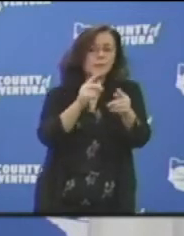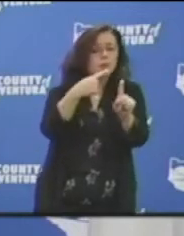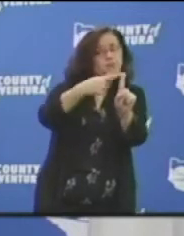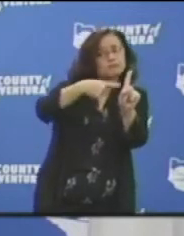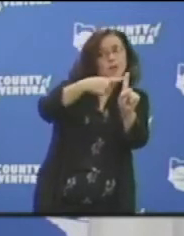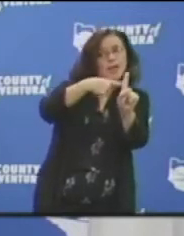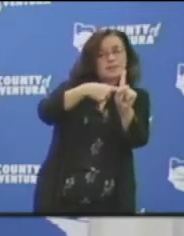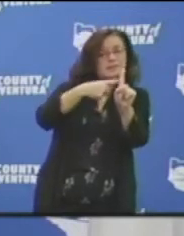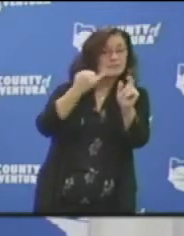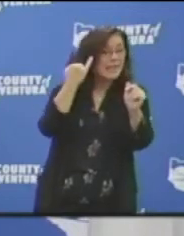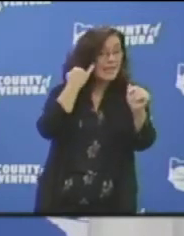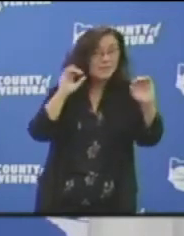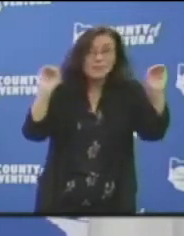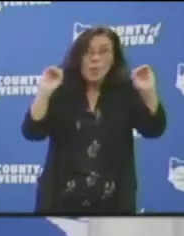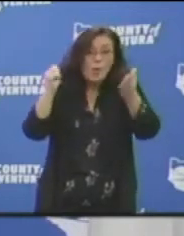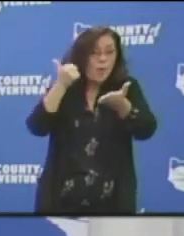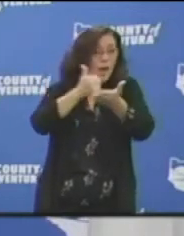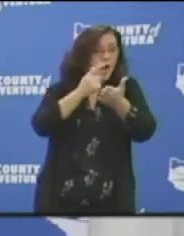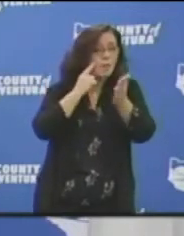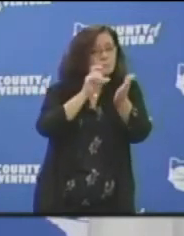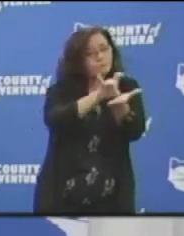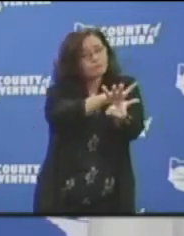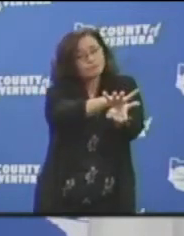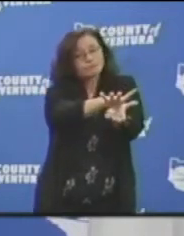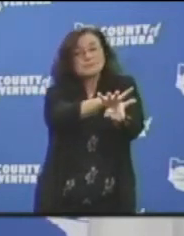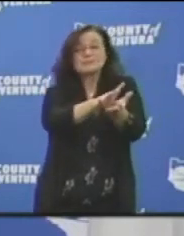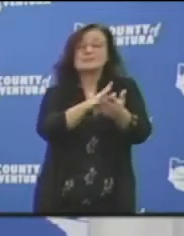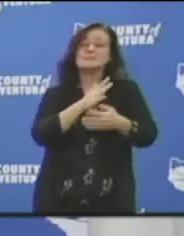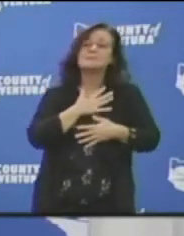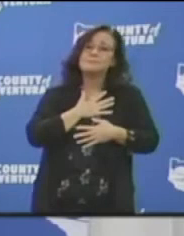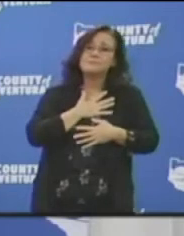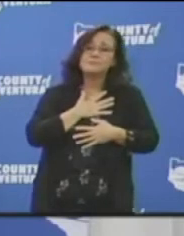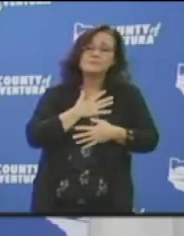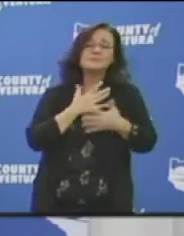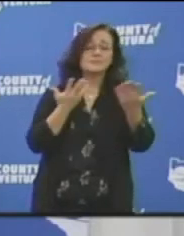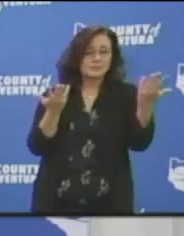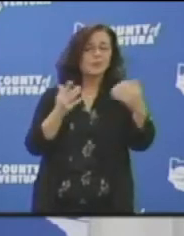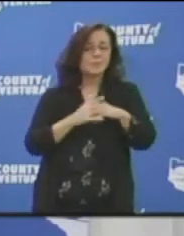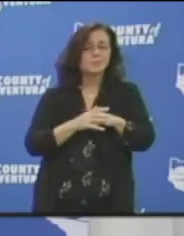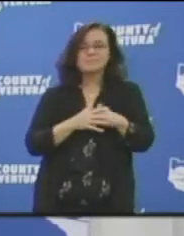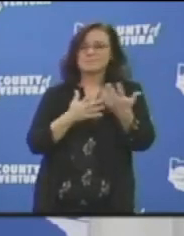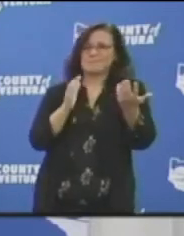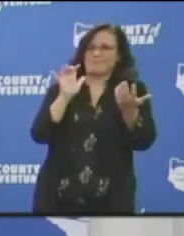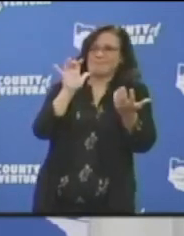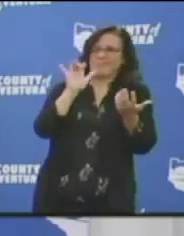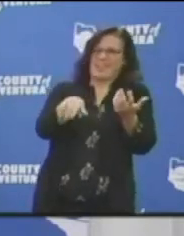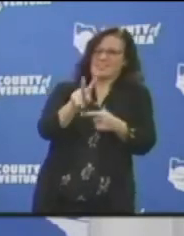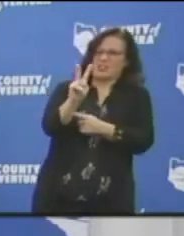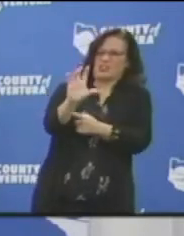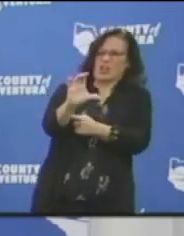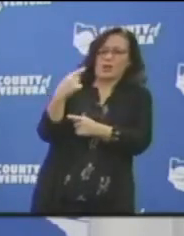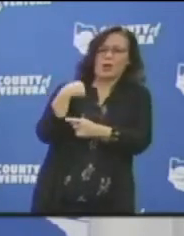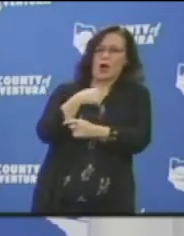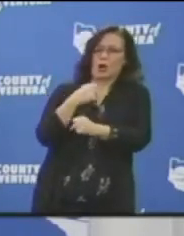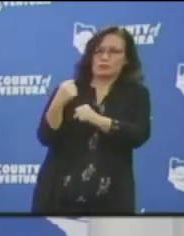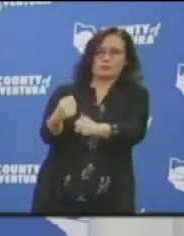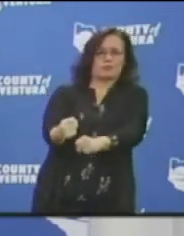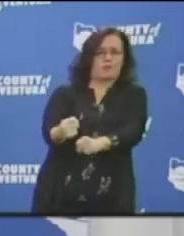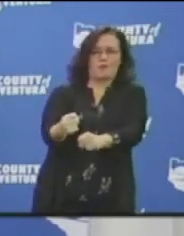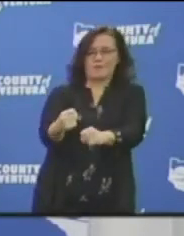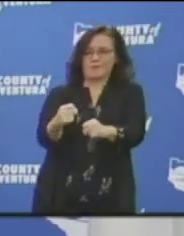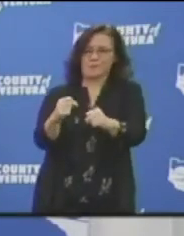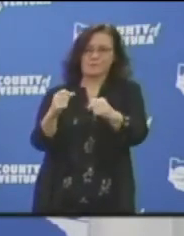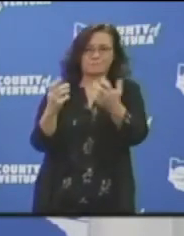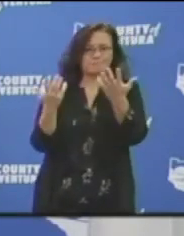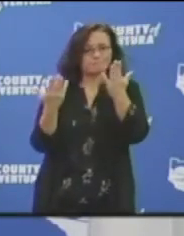evicted. Coming together in times of crisis is Ventura County Strong. And I want to now